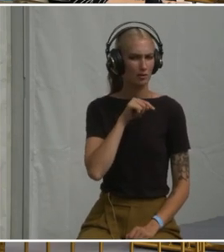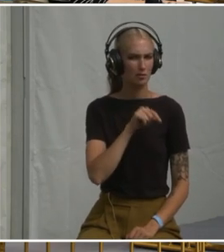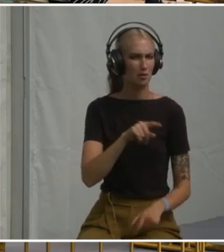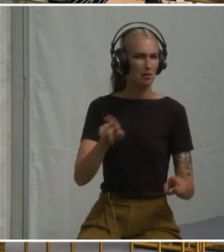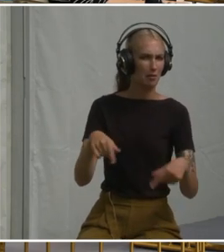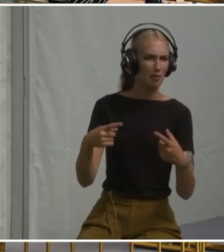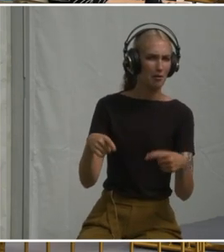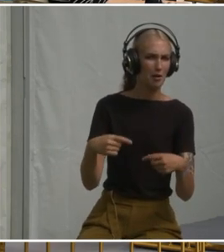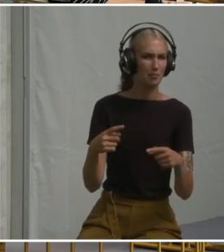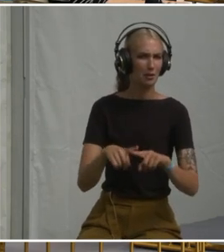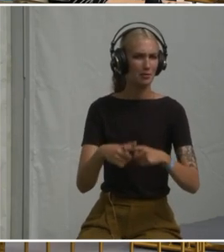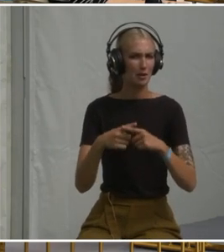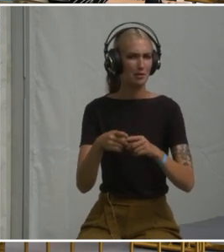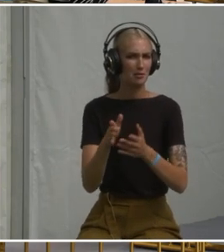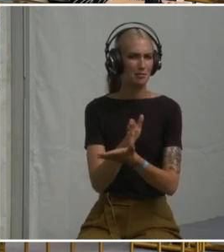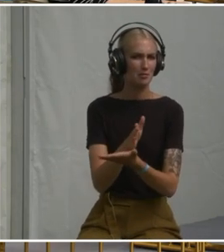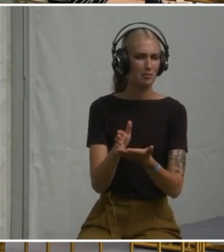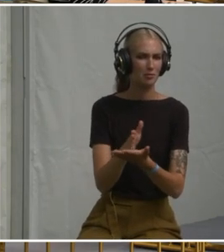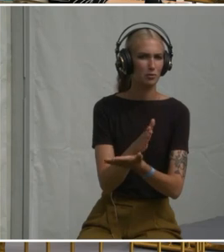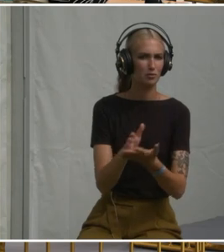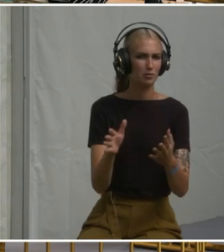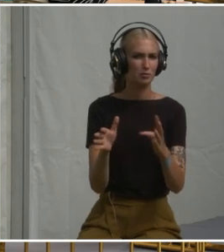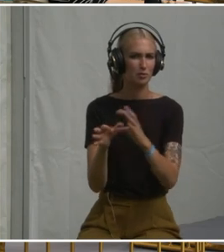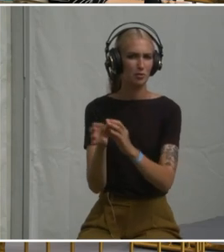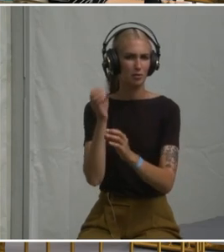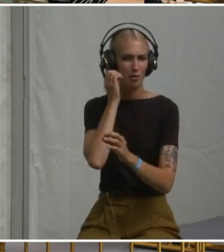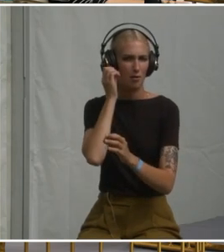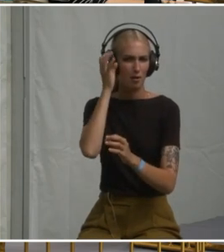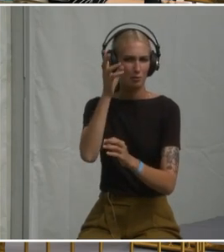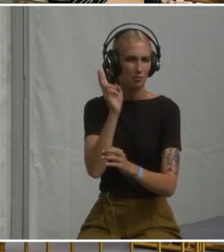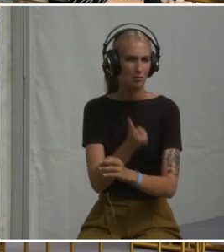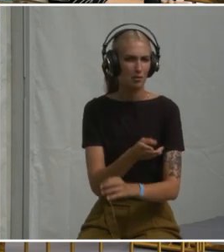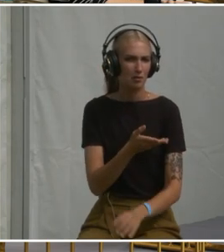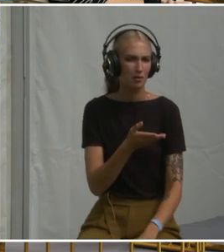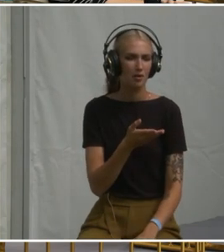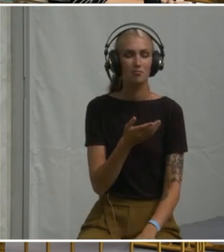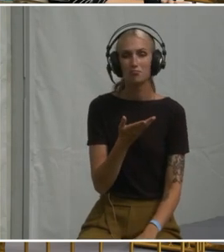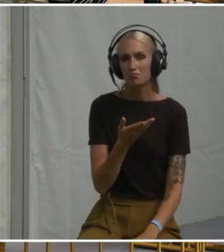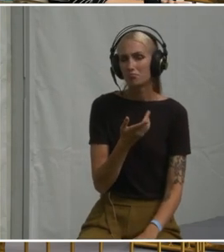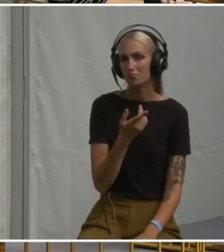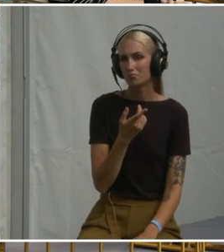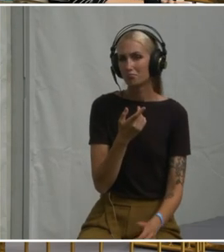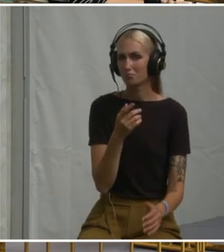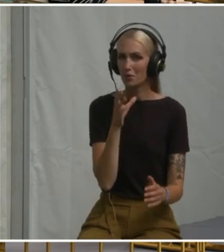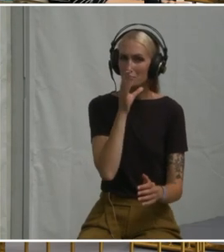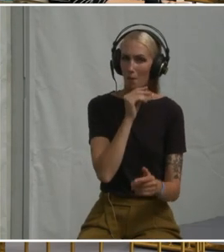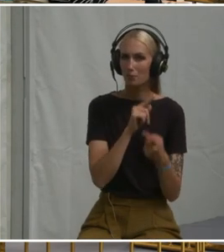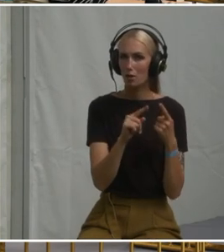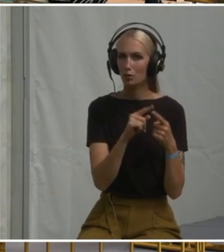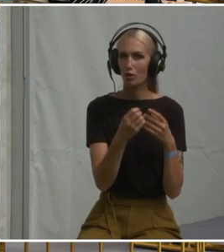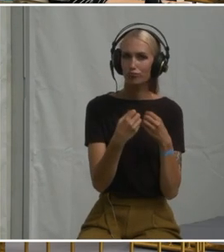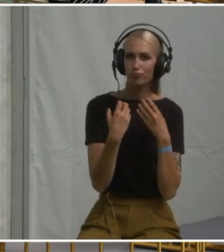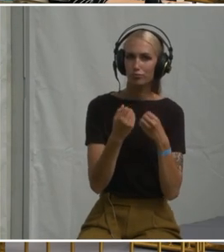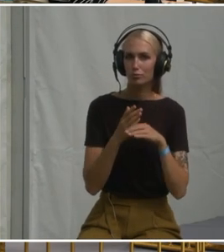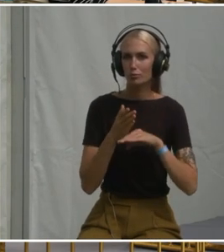some digital tools in relation to education as well. So do you have some insights here?